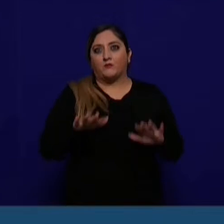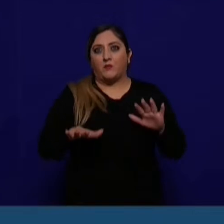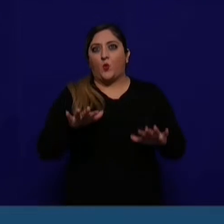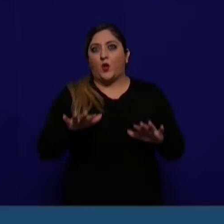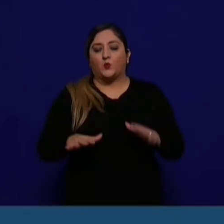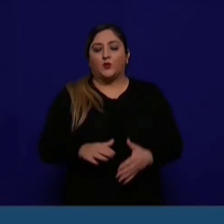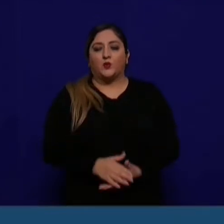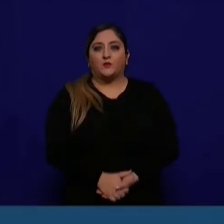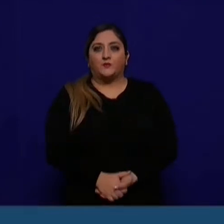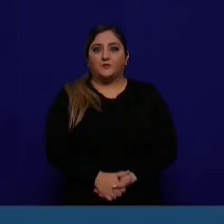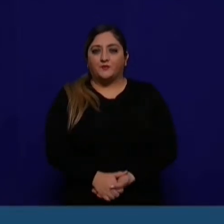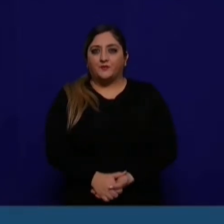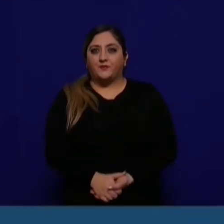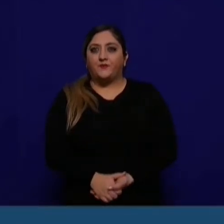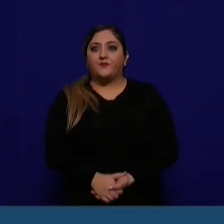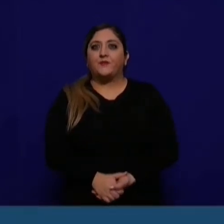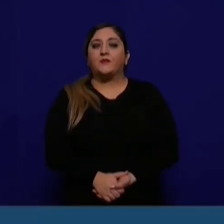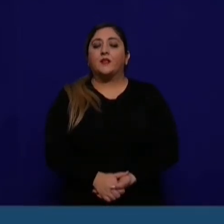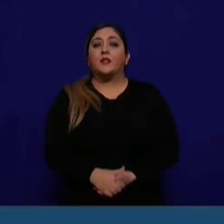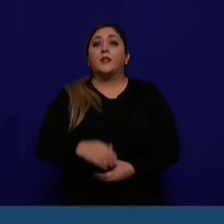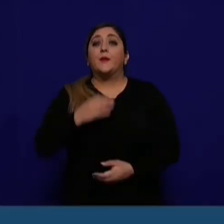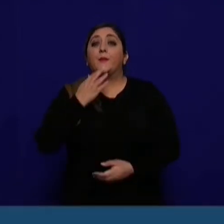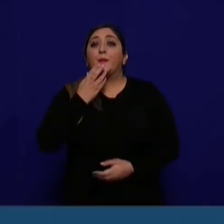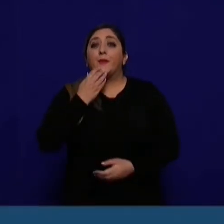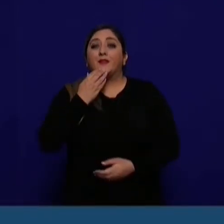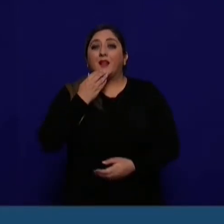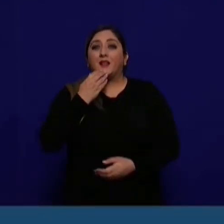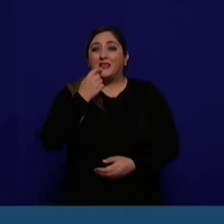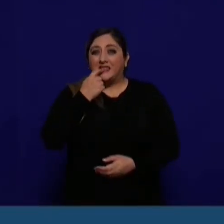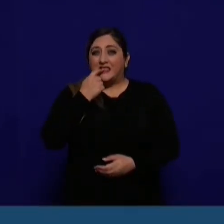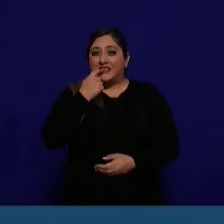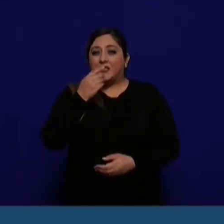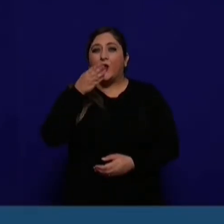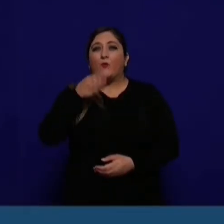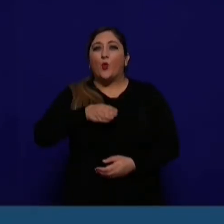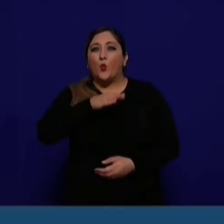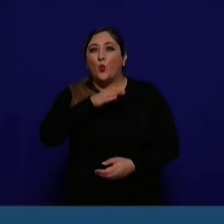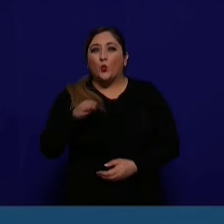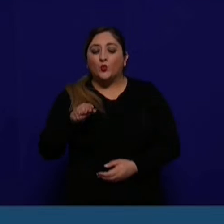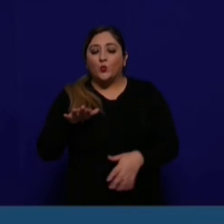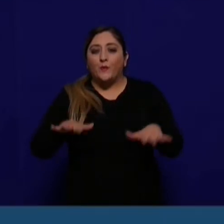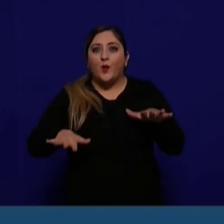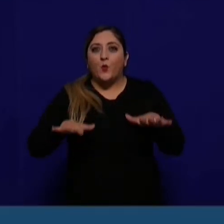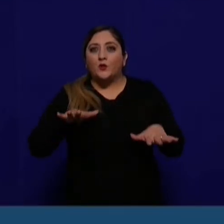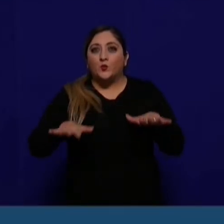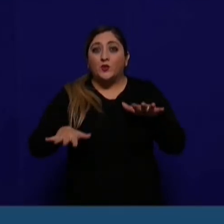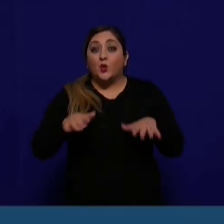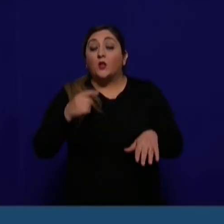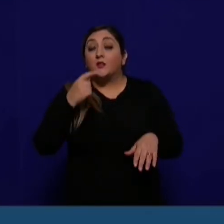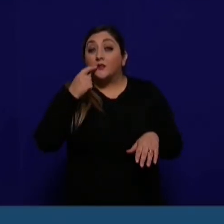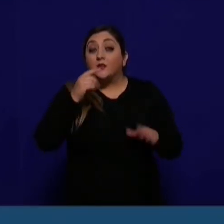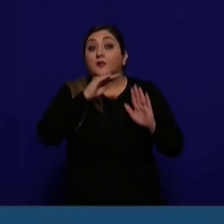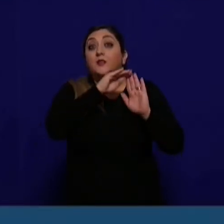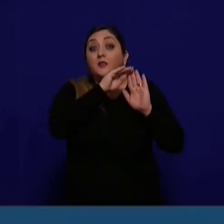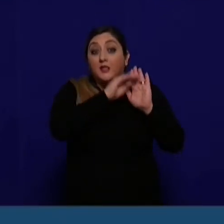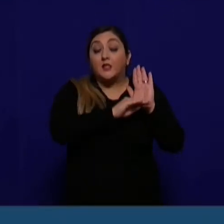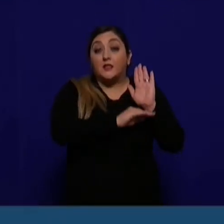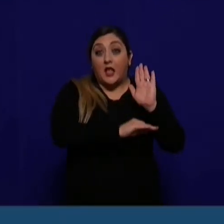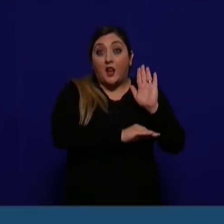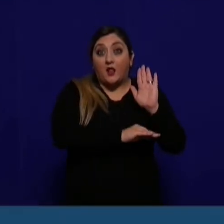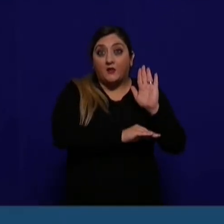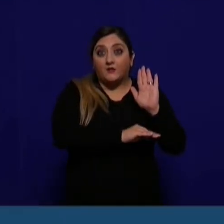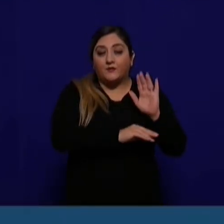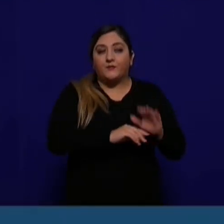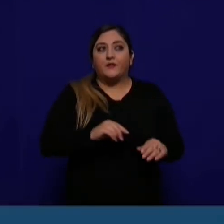Kaħarsu lejn average age of death, fakkarkom edin taraw li għawek l-età dejjem nizla, pero jekk inħarsu